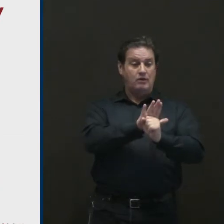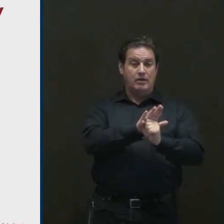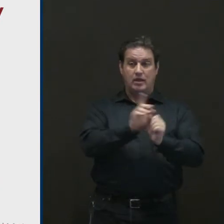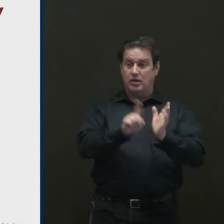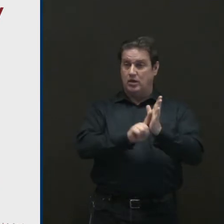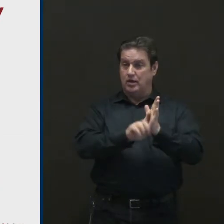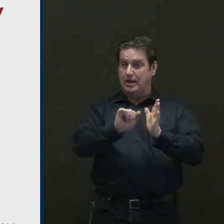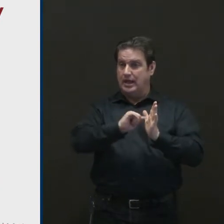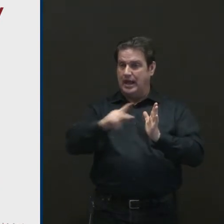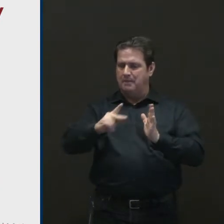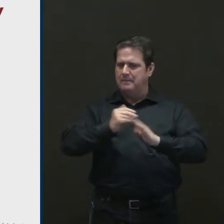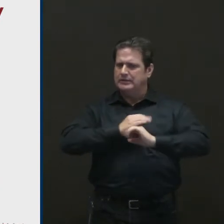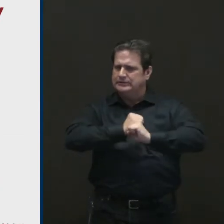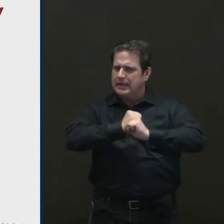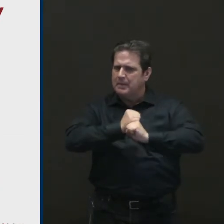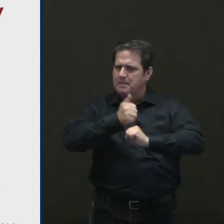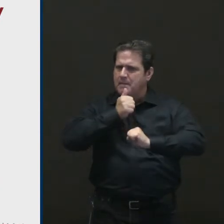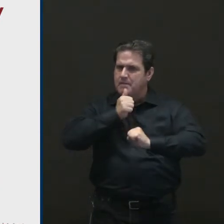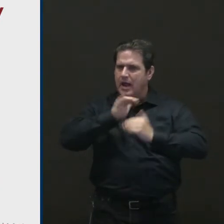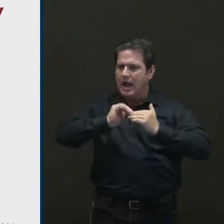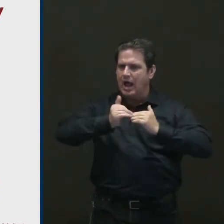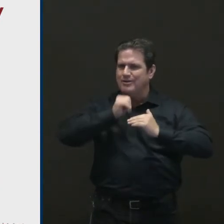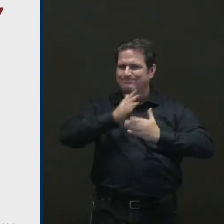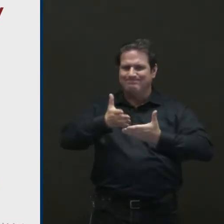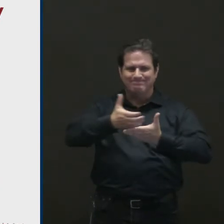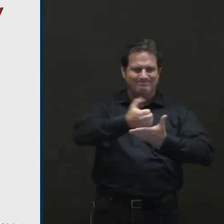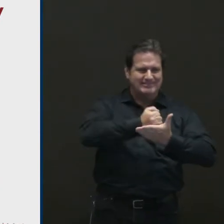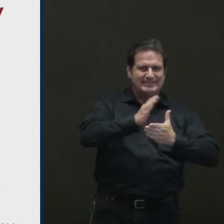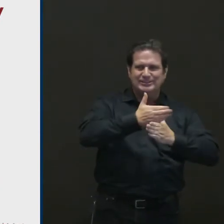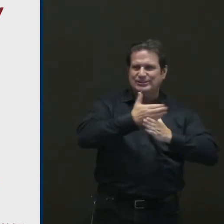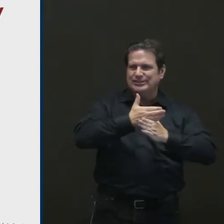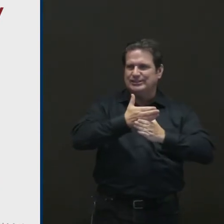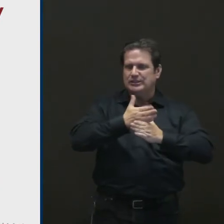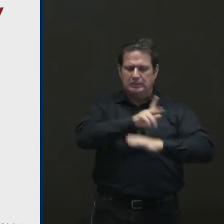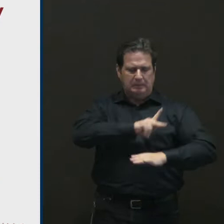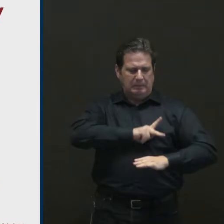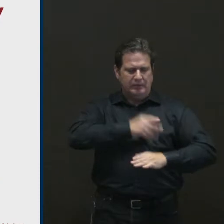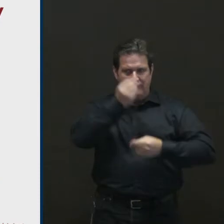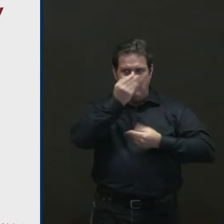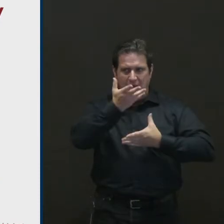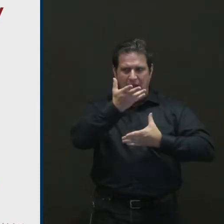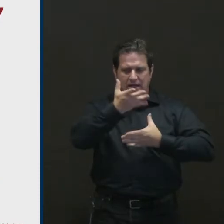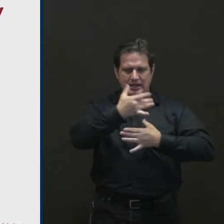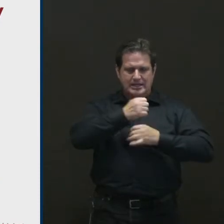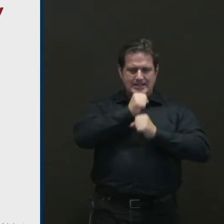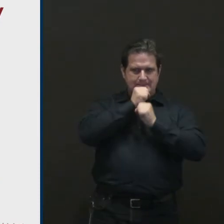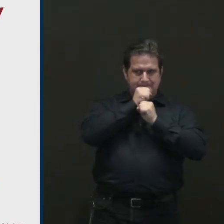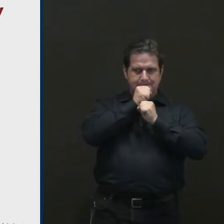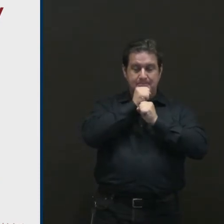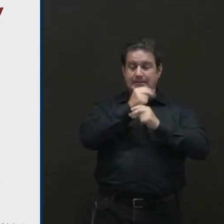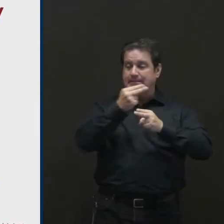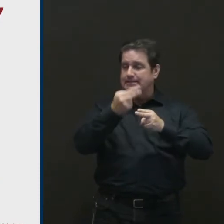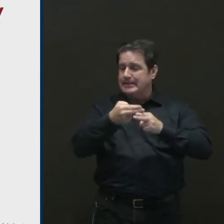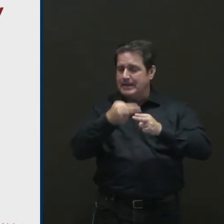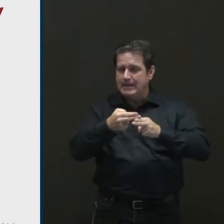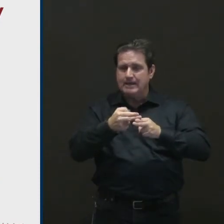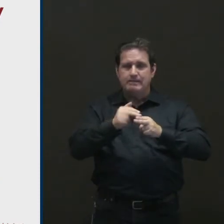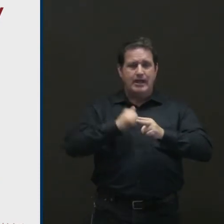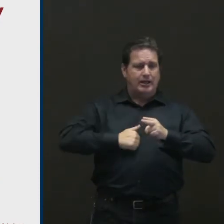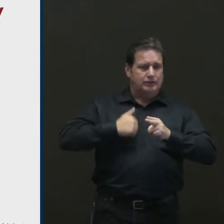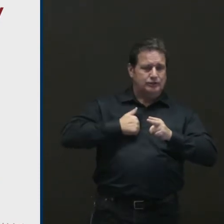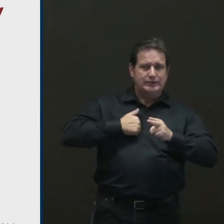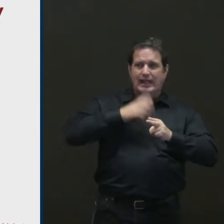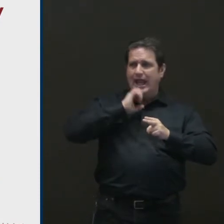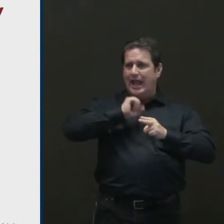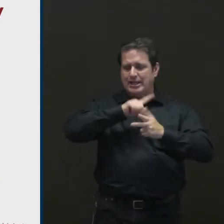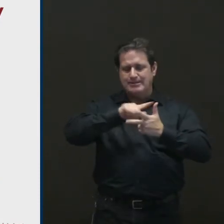DE app will protect your privacy by not collecting or sharing any personal information such as name, address, or